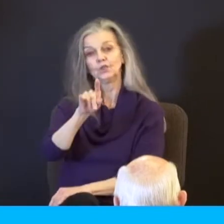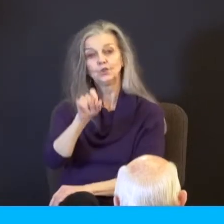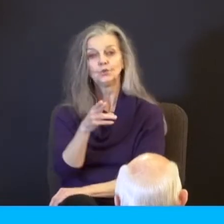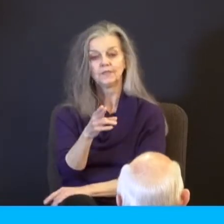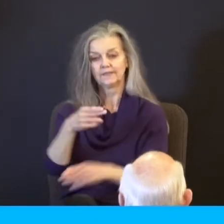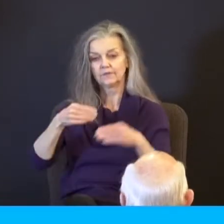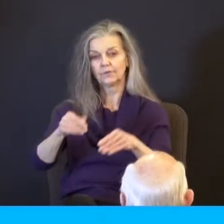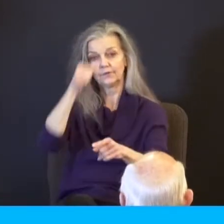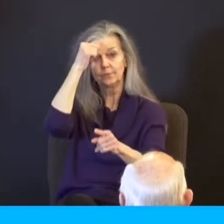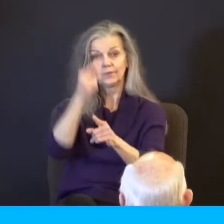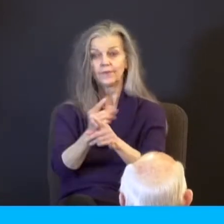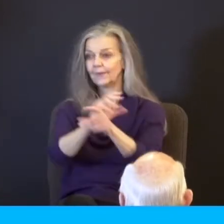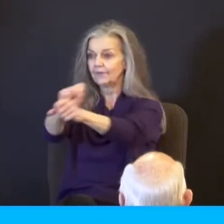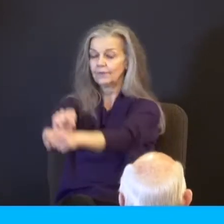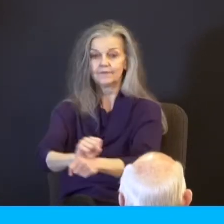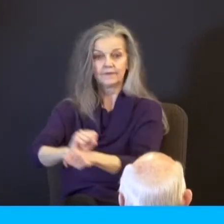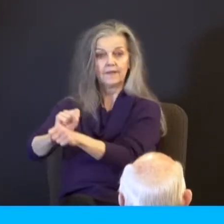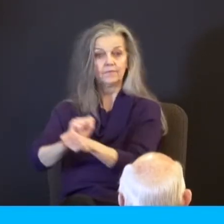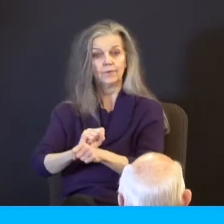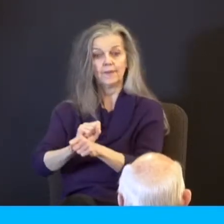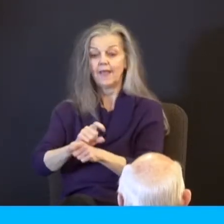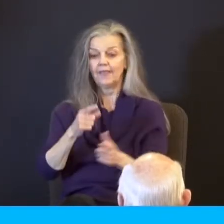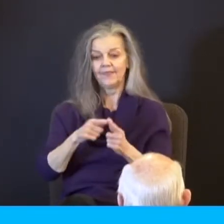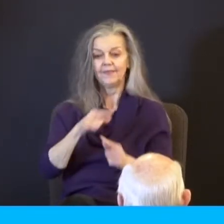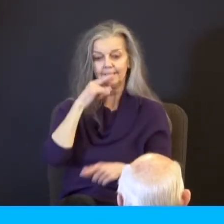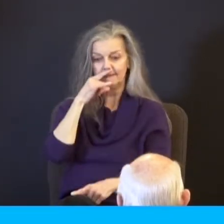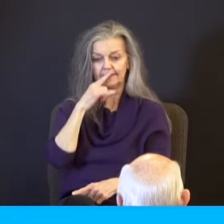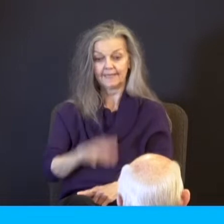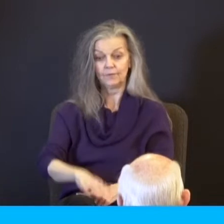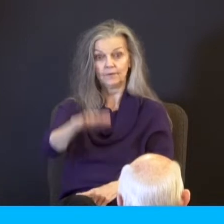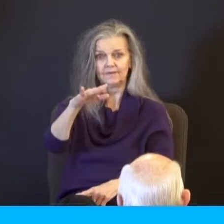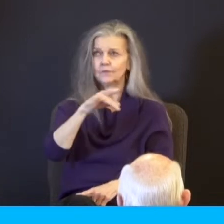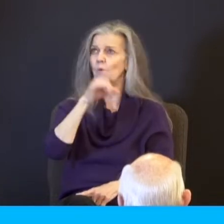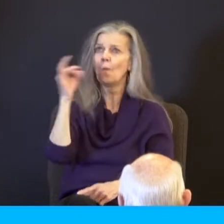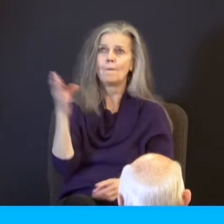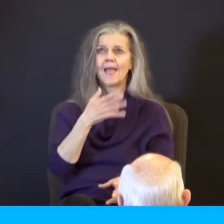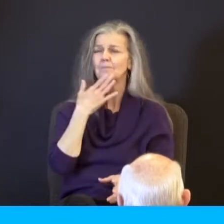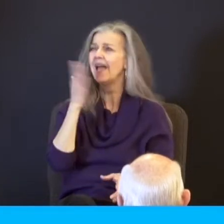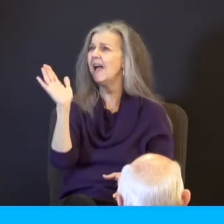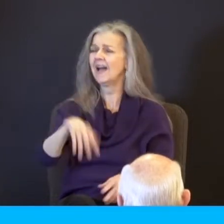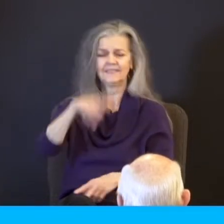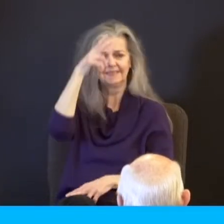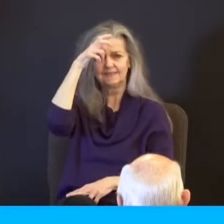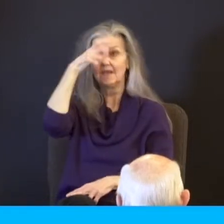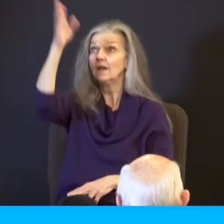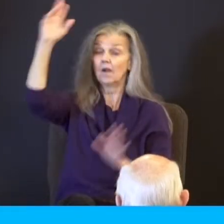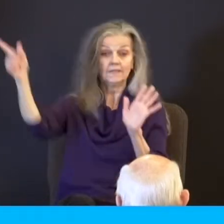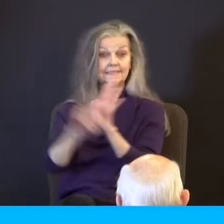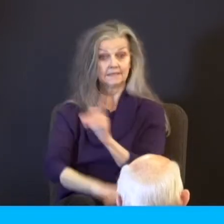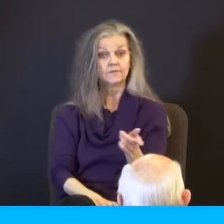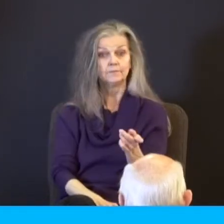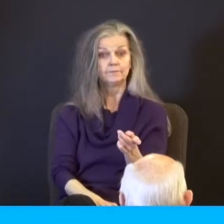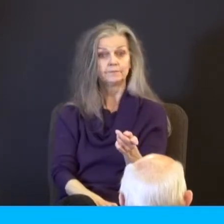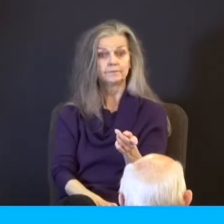slavery. What do we find? The kid that he raises is evil before the Lord, so bad, so evil, God spanks him and takes